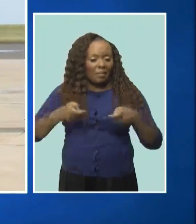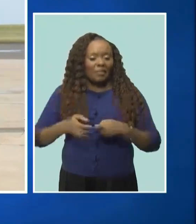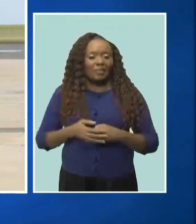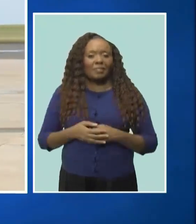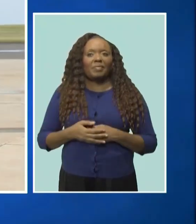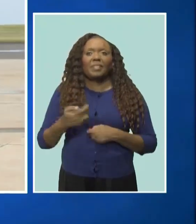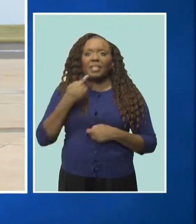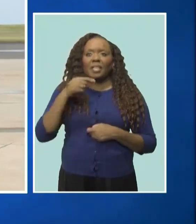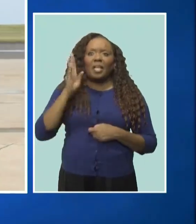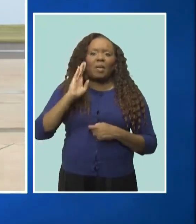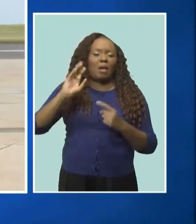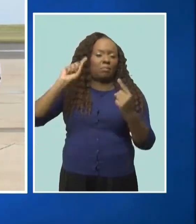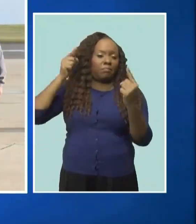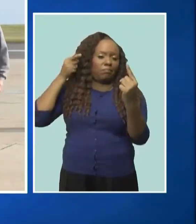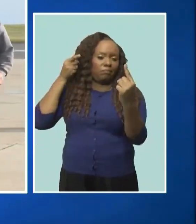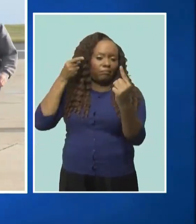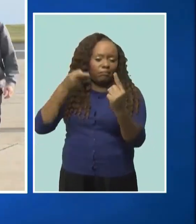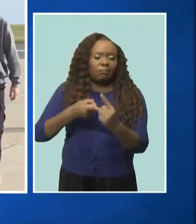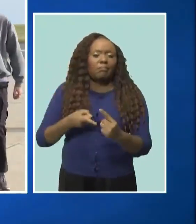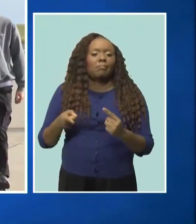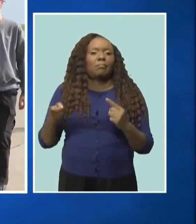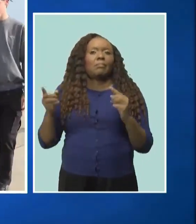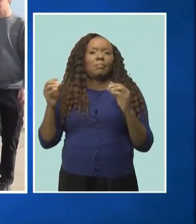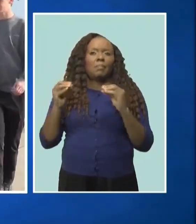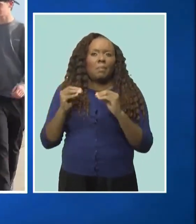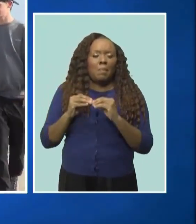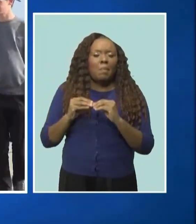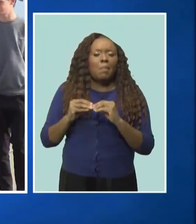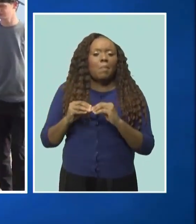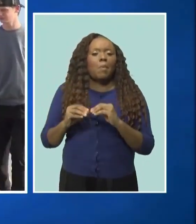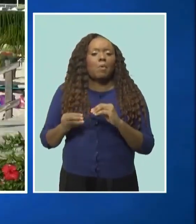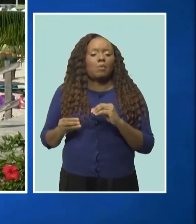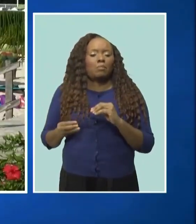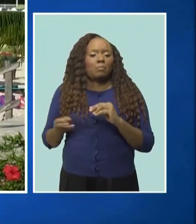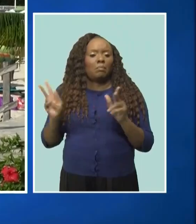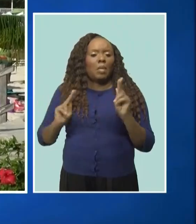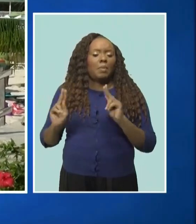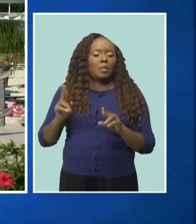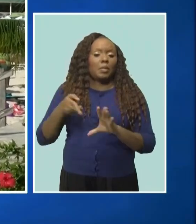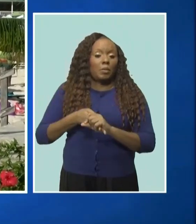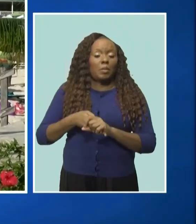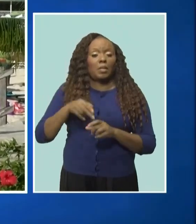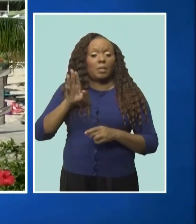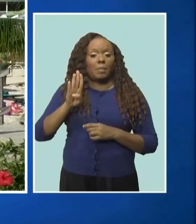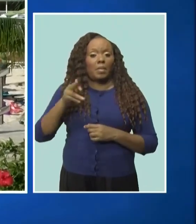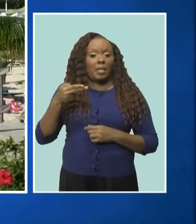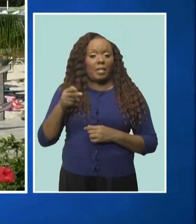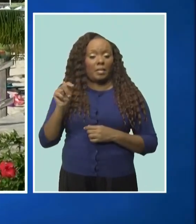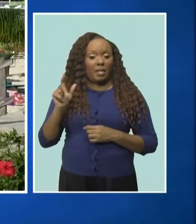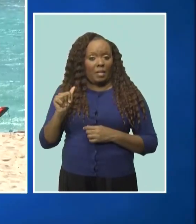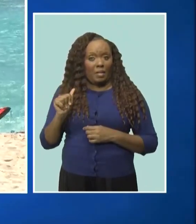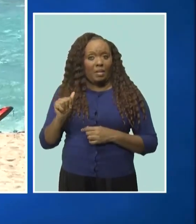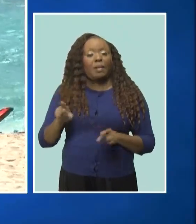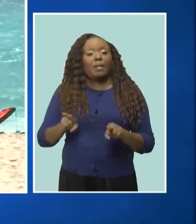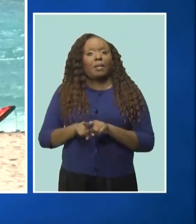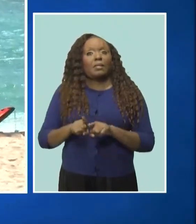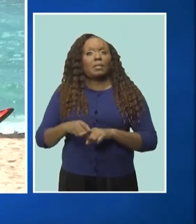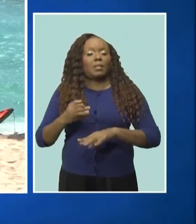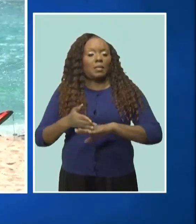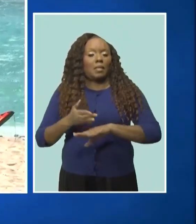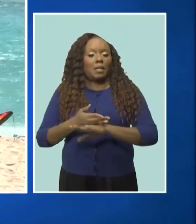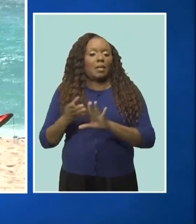to work towards driving increased BHTA membership, as well as advocating for improved relations with